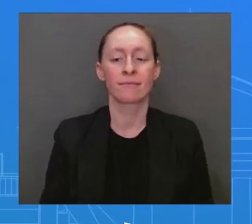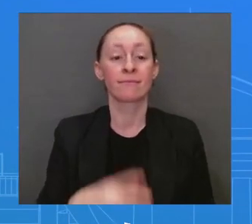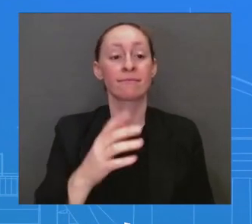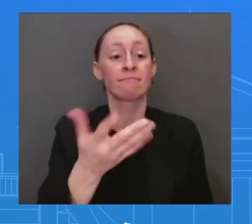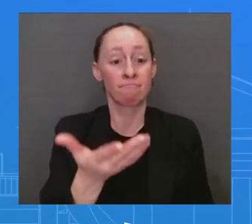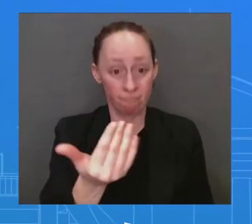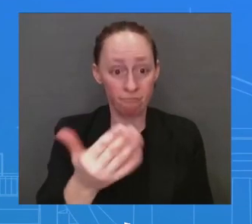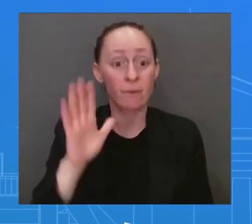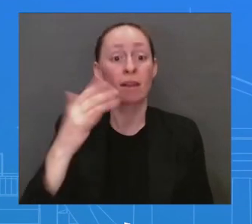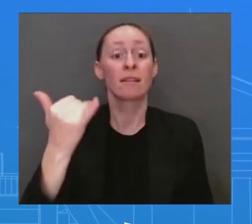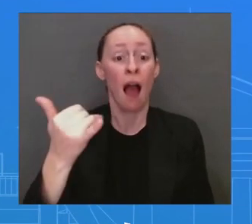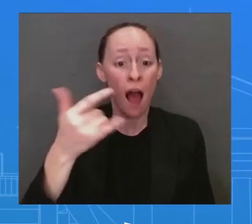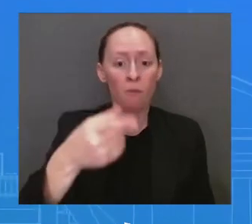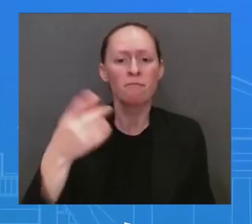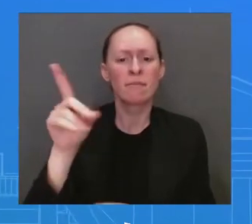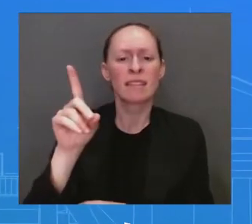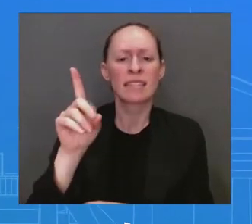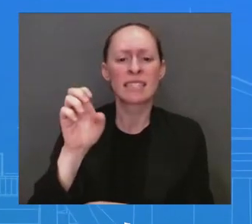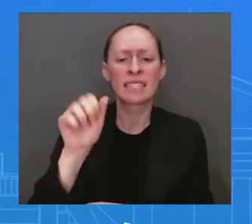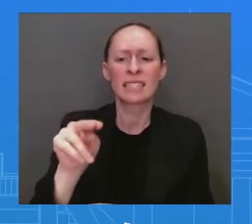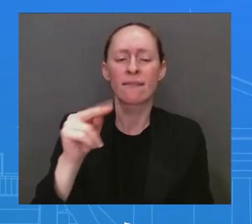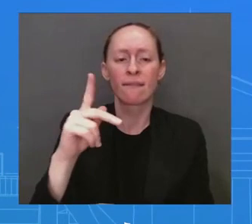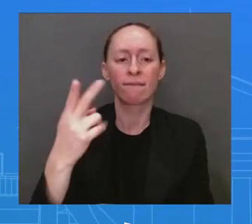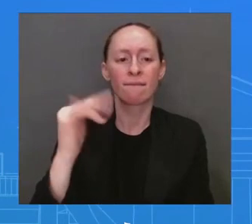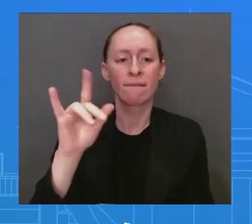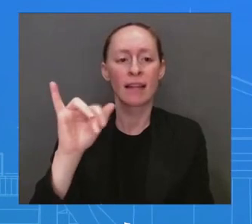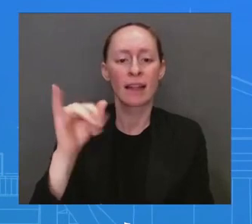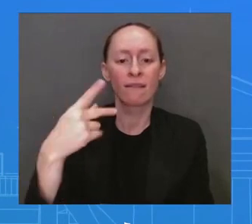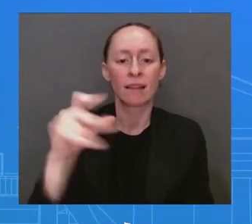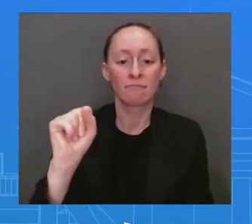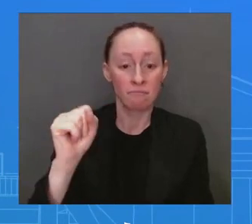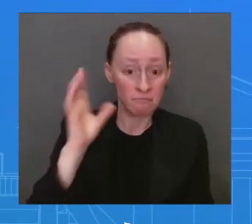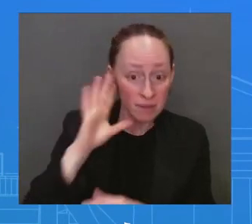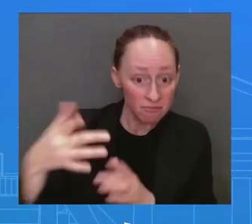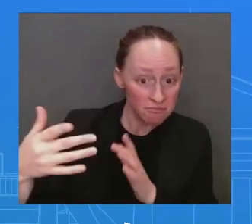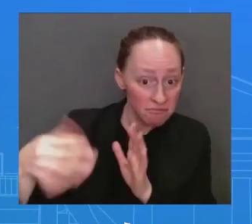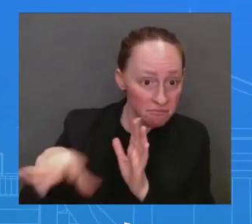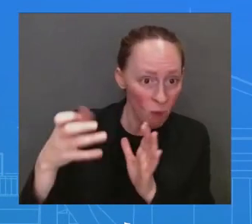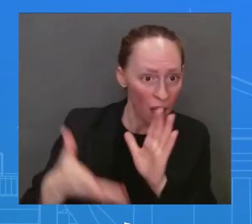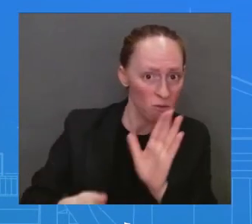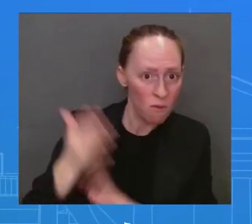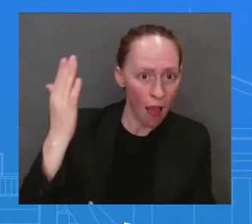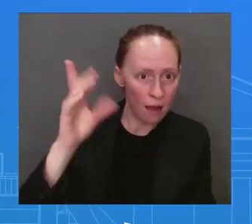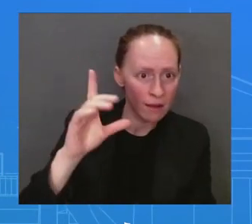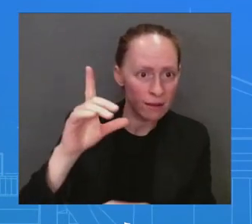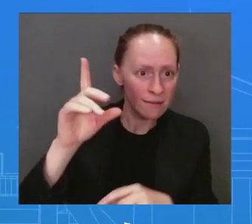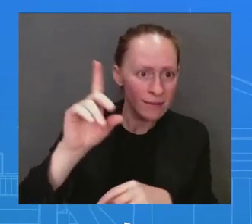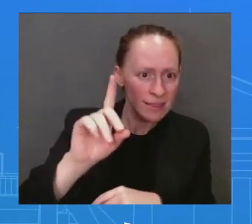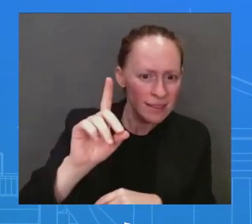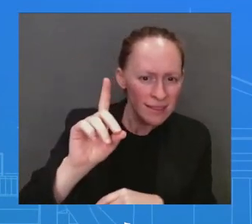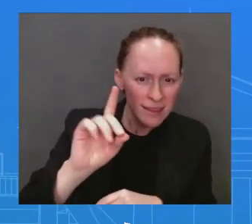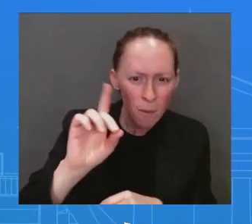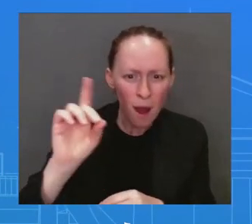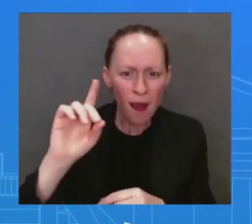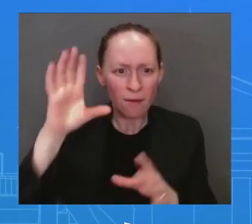Democratic presidential nomination? I'm going to be careful from here. I'm not going to speak to electoral politics, upcoming electoral politics, 2024.